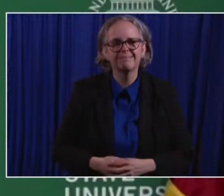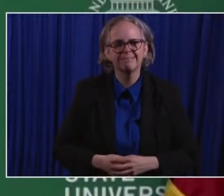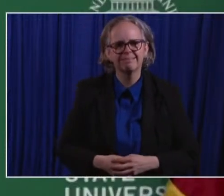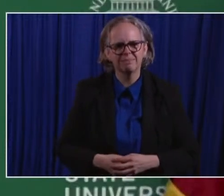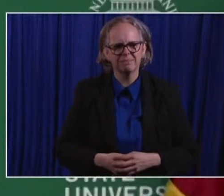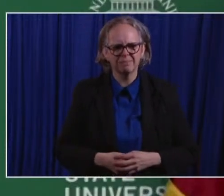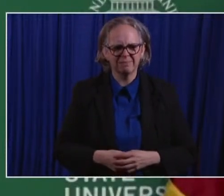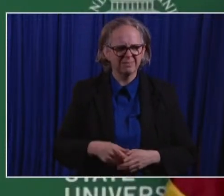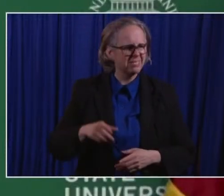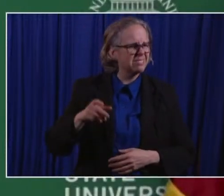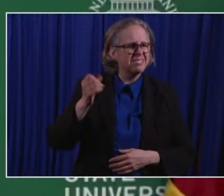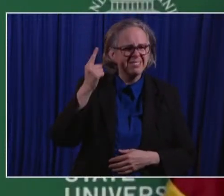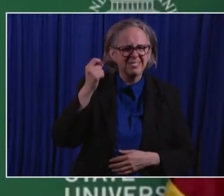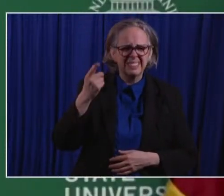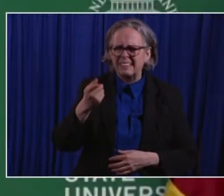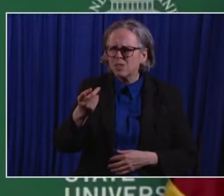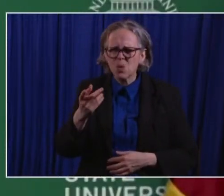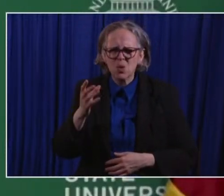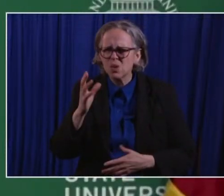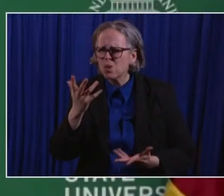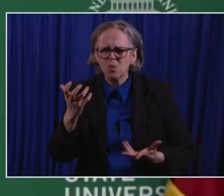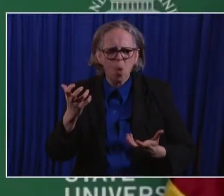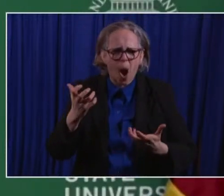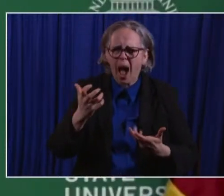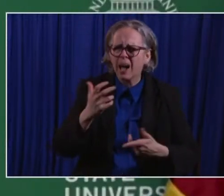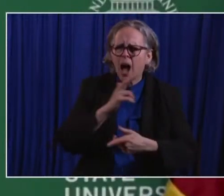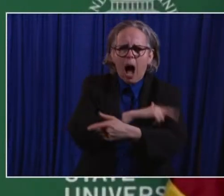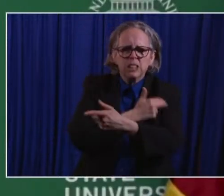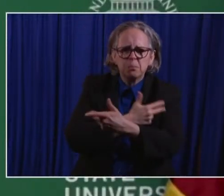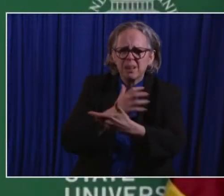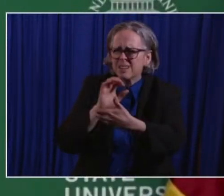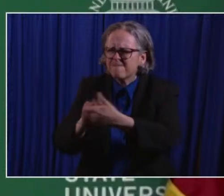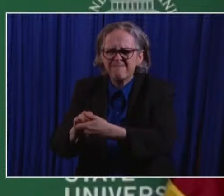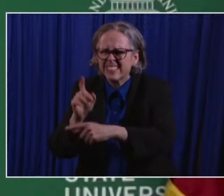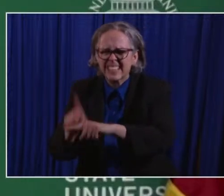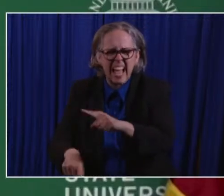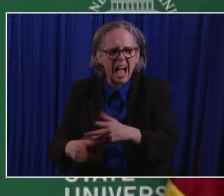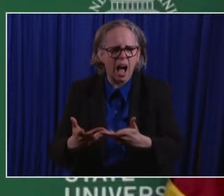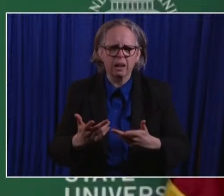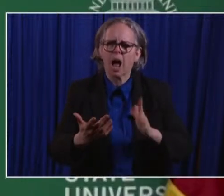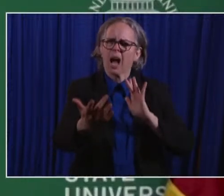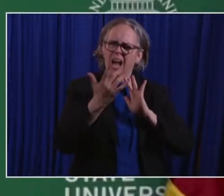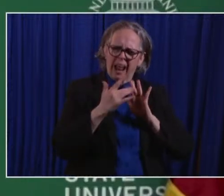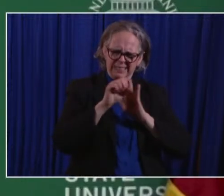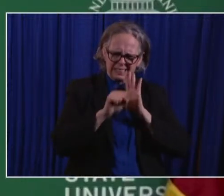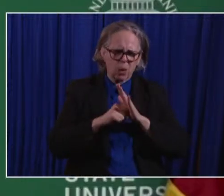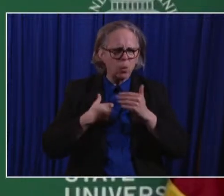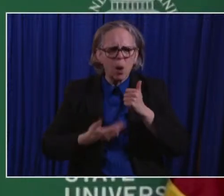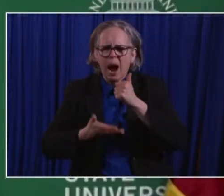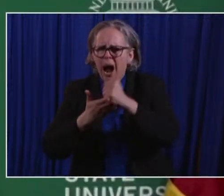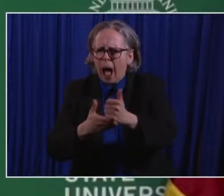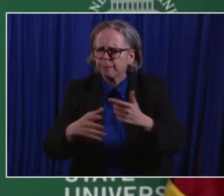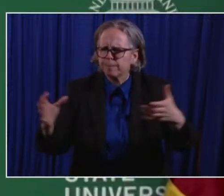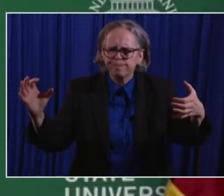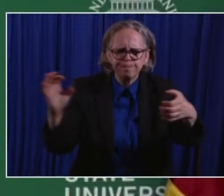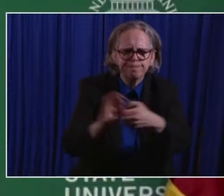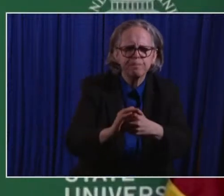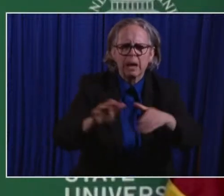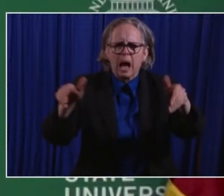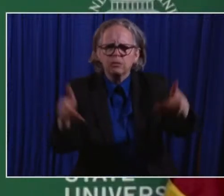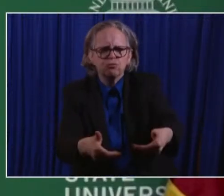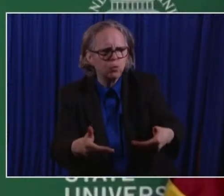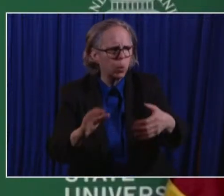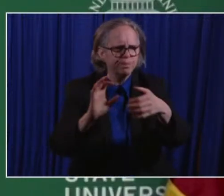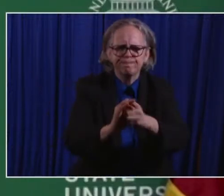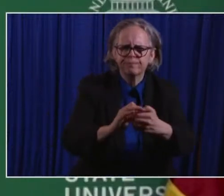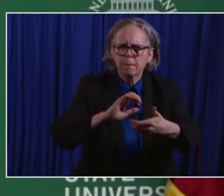healthcare provider to provide the vaccine, we'll find you a partner. We'll make the marriage. We'll put it together.